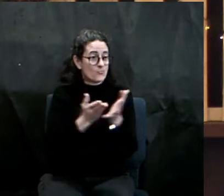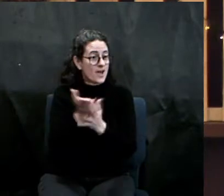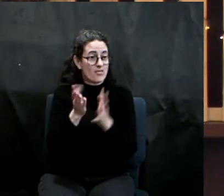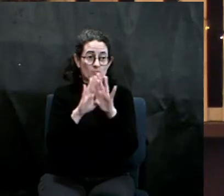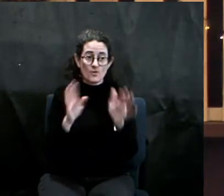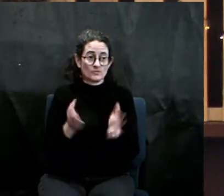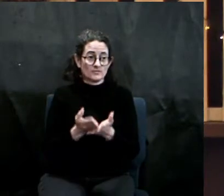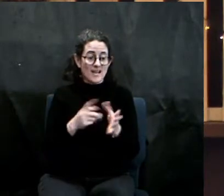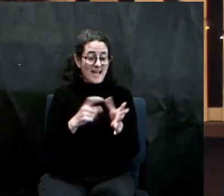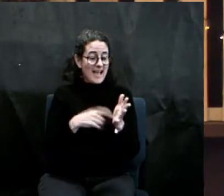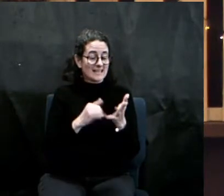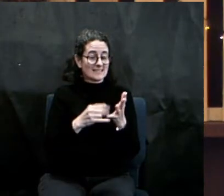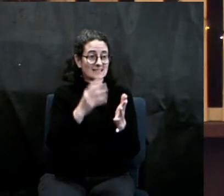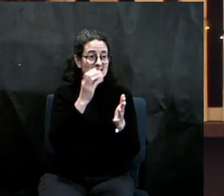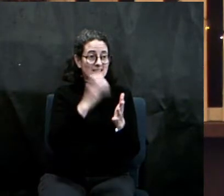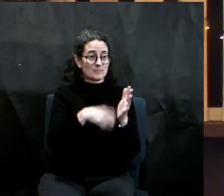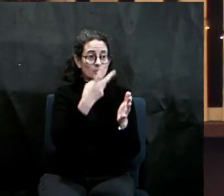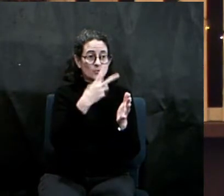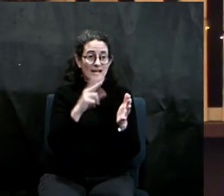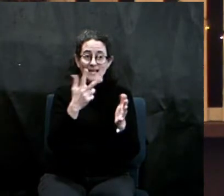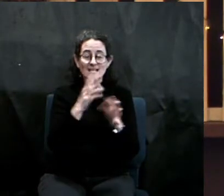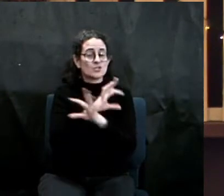the story. It's just the end of the beginning.